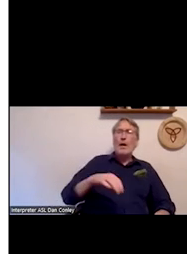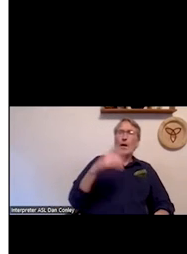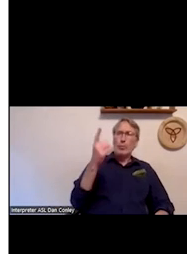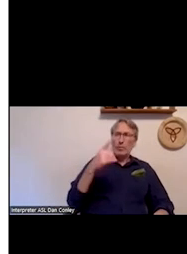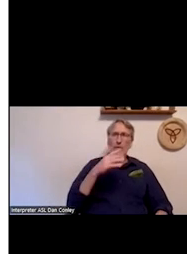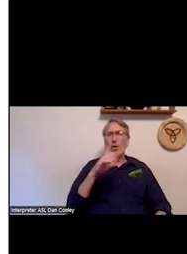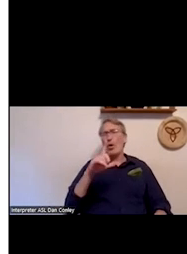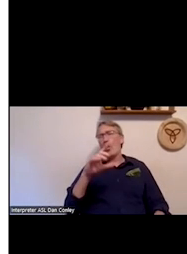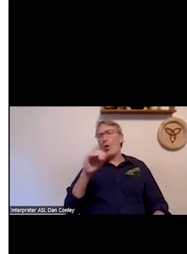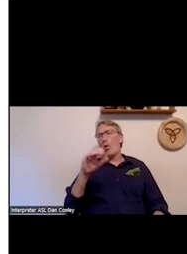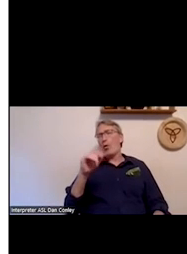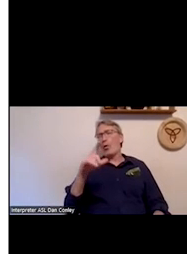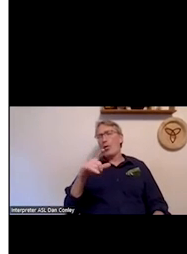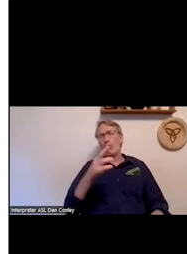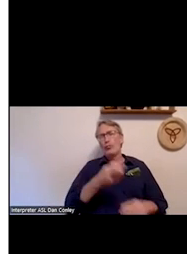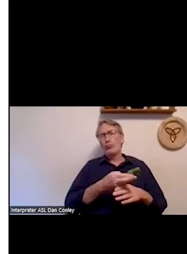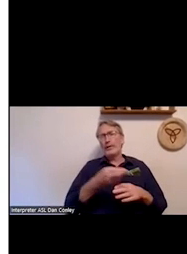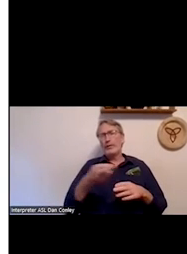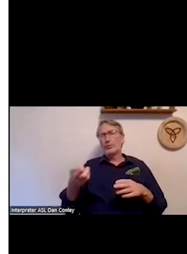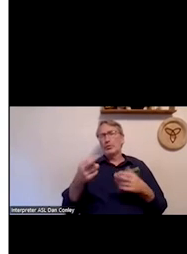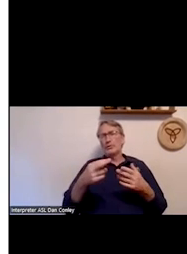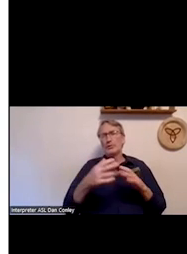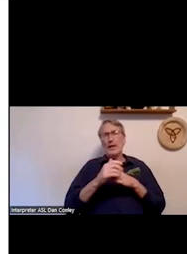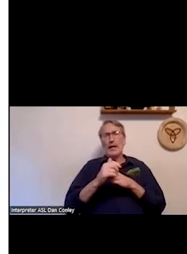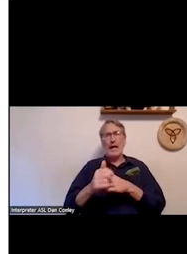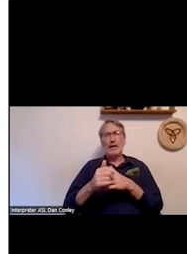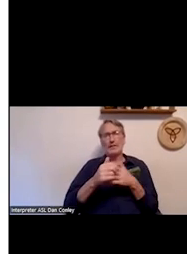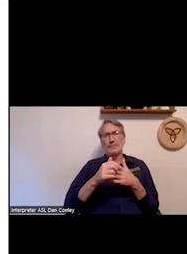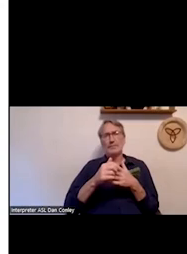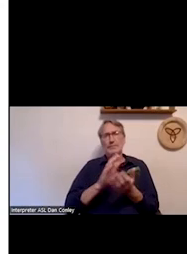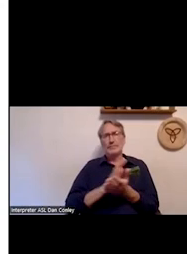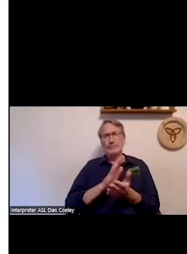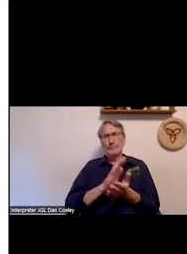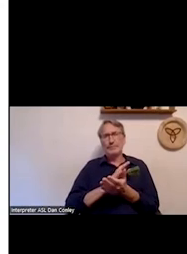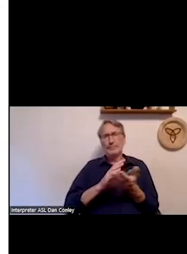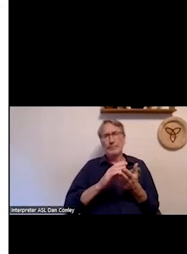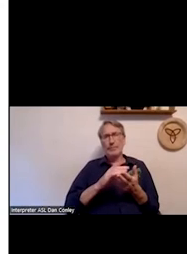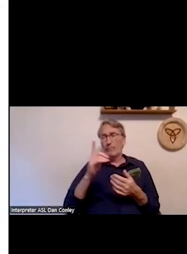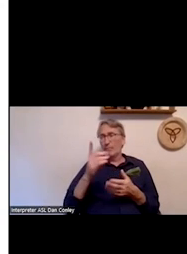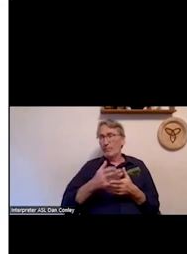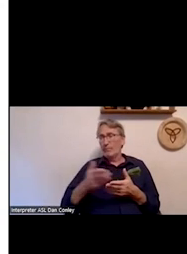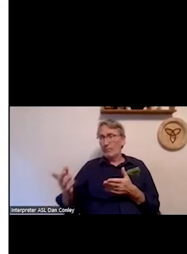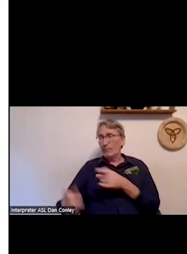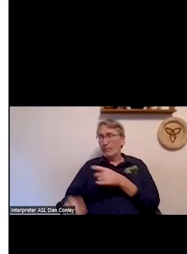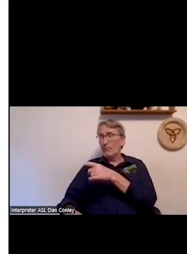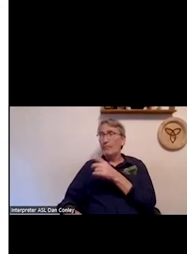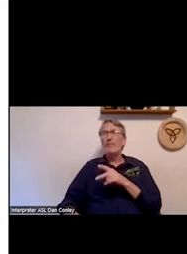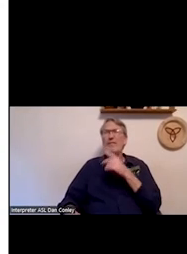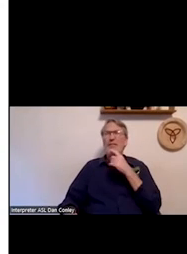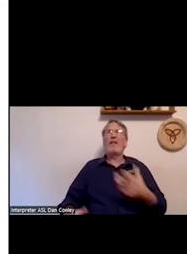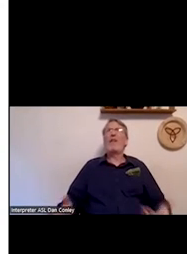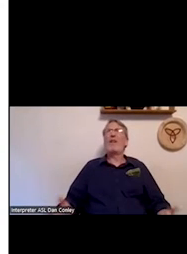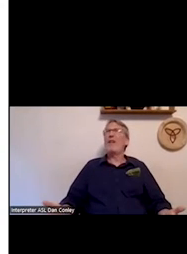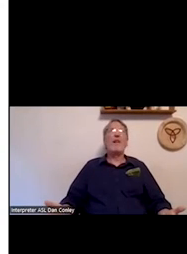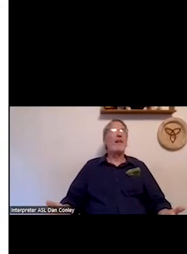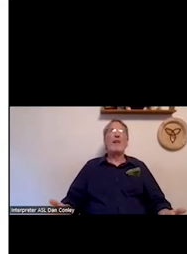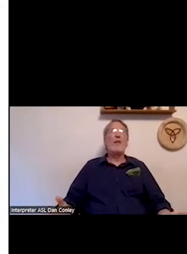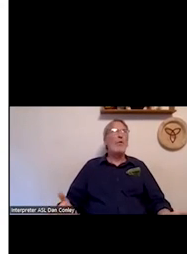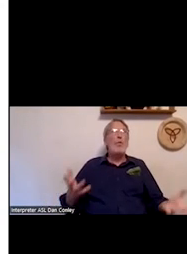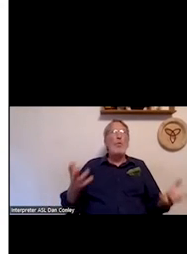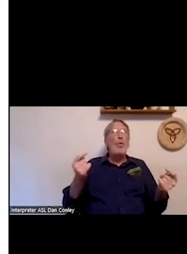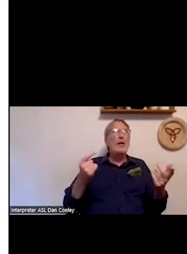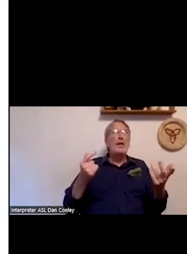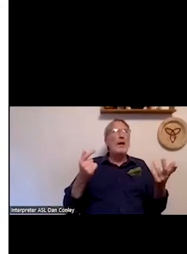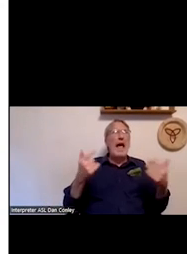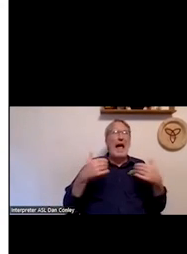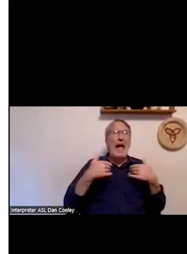of the things we heard from families is, and also from pediatric practices and other healthcare professionals, is that many people really don't know what emergency